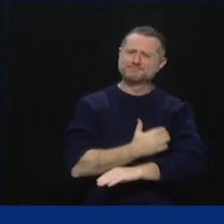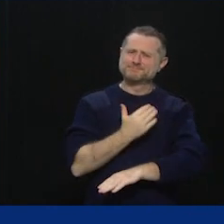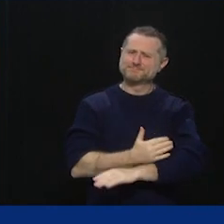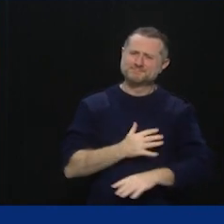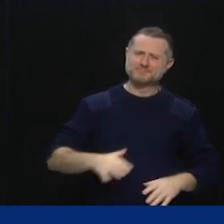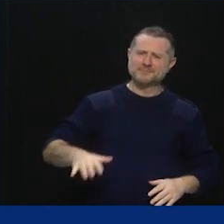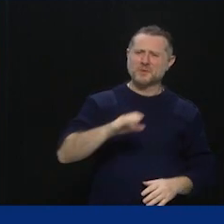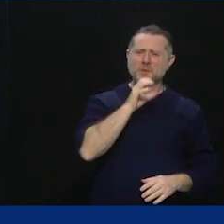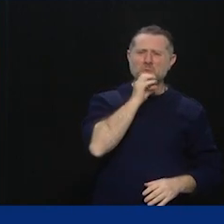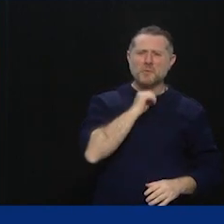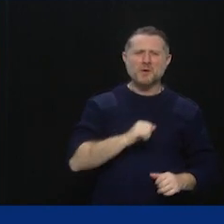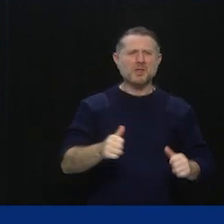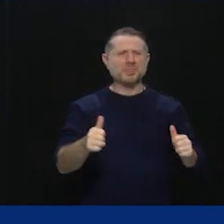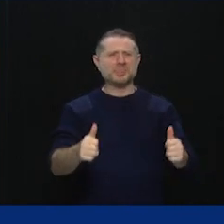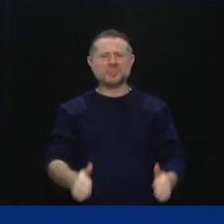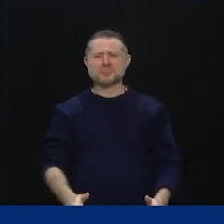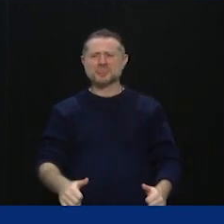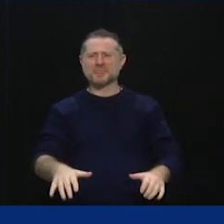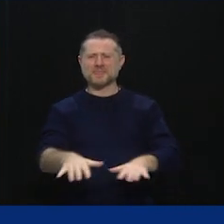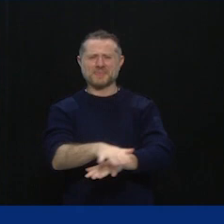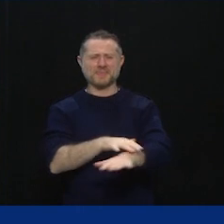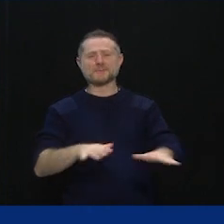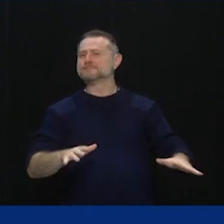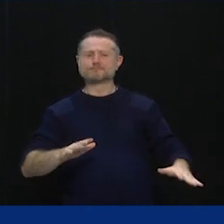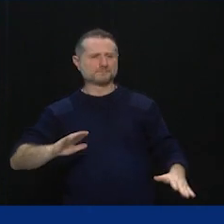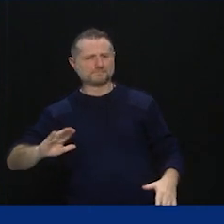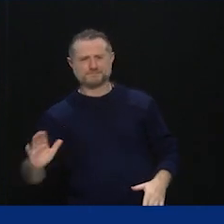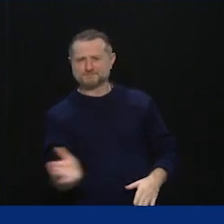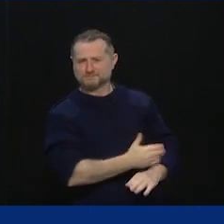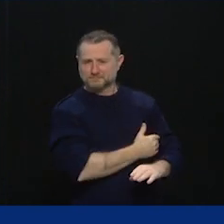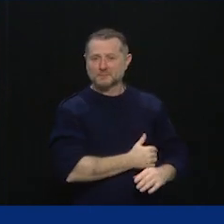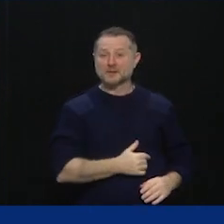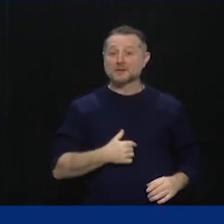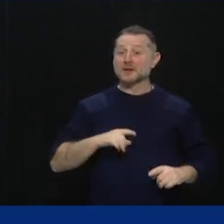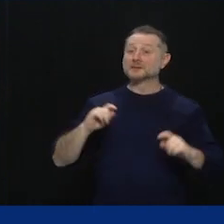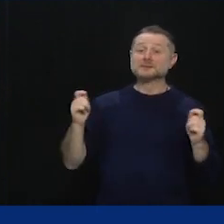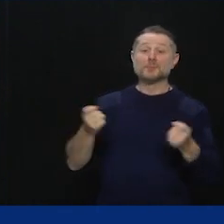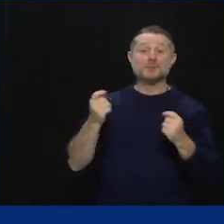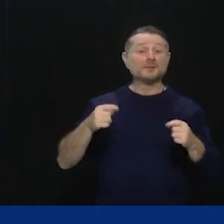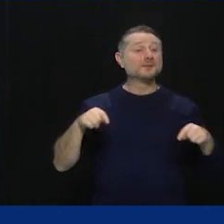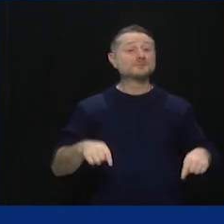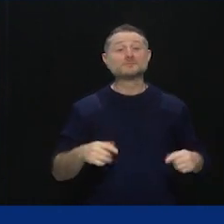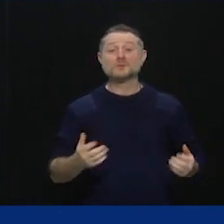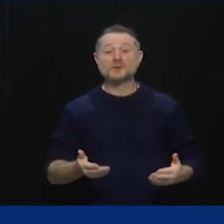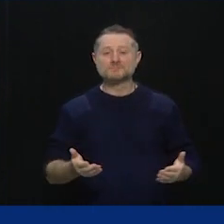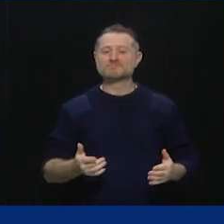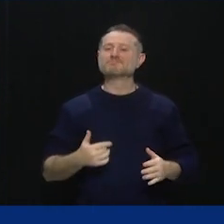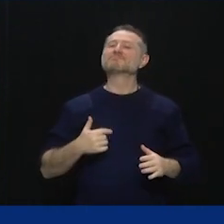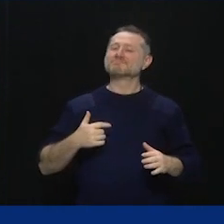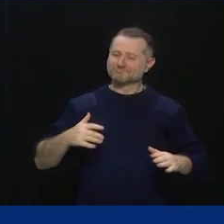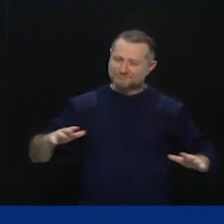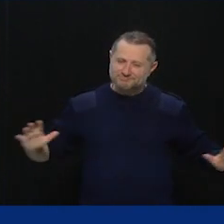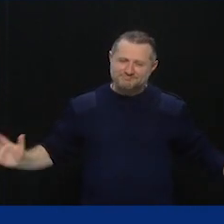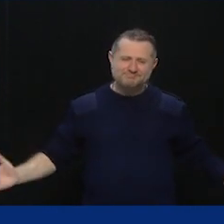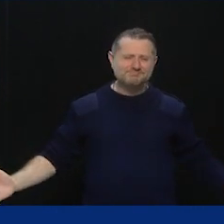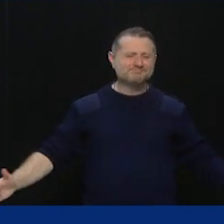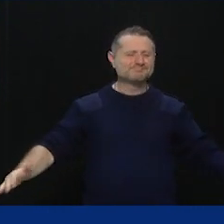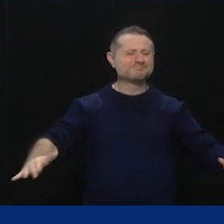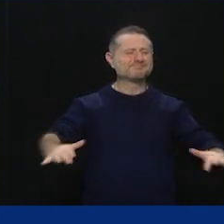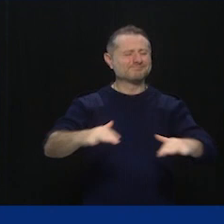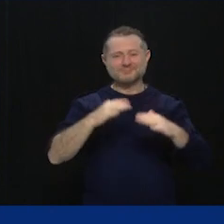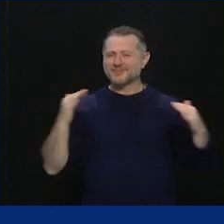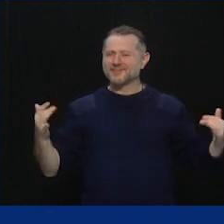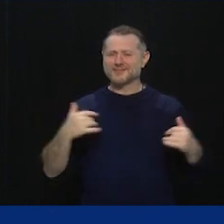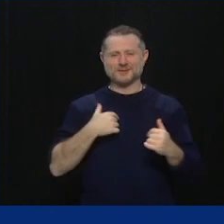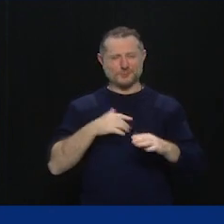Celebrations like this, groundbreakings, grand openings, and events like this cause me to reflect on what it took to get here and the